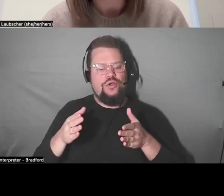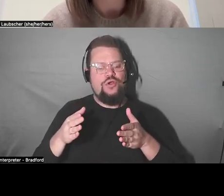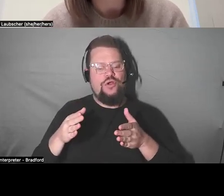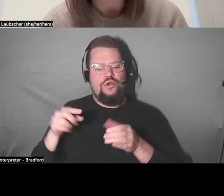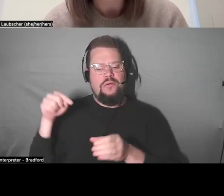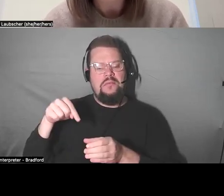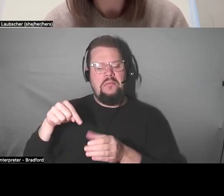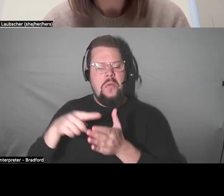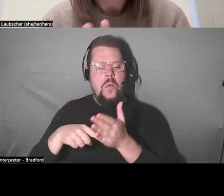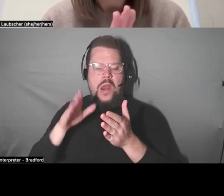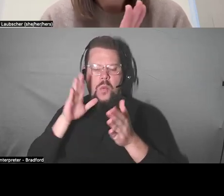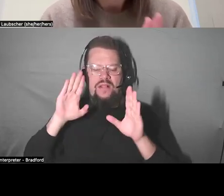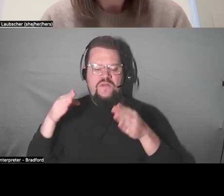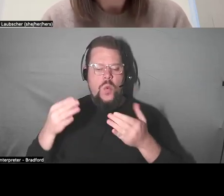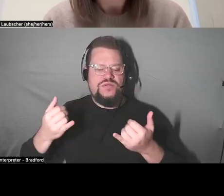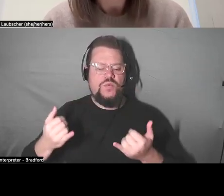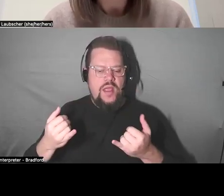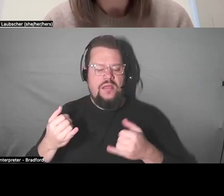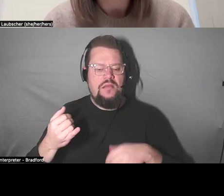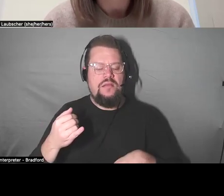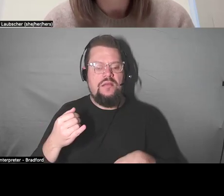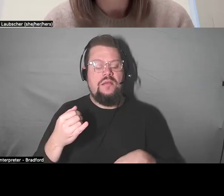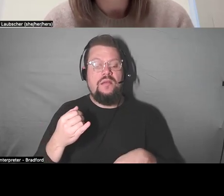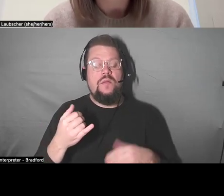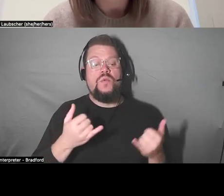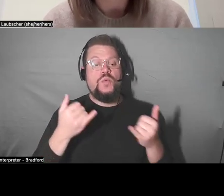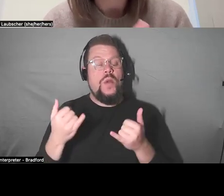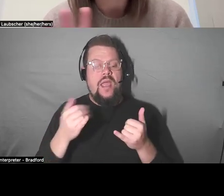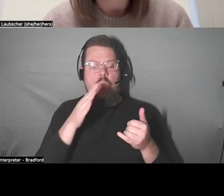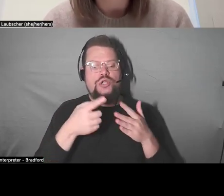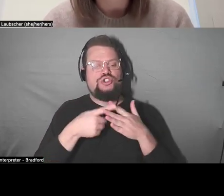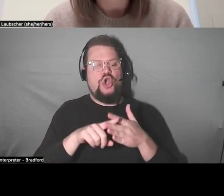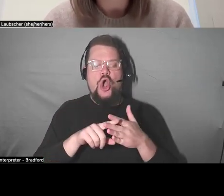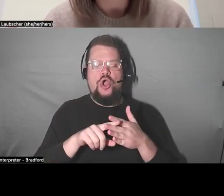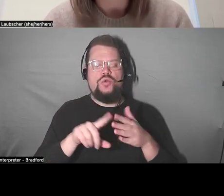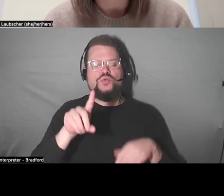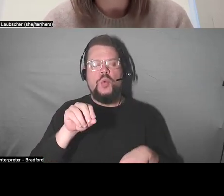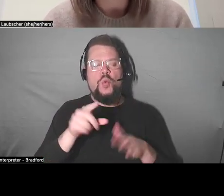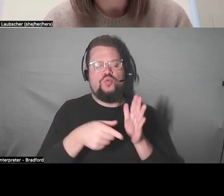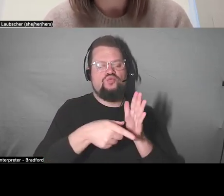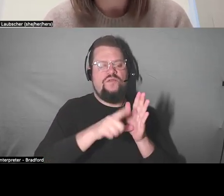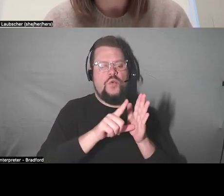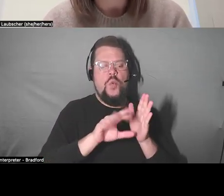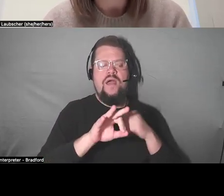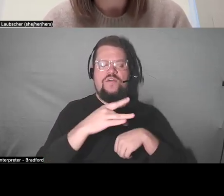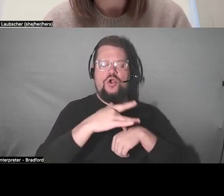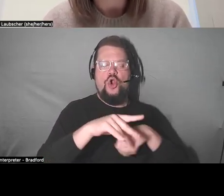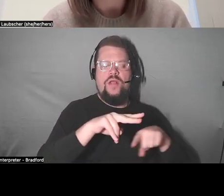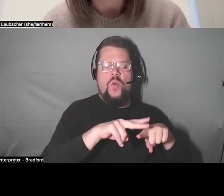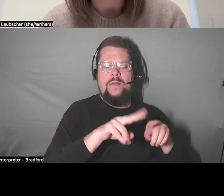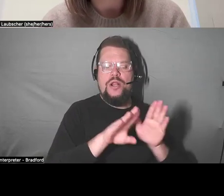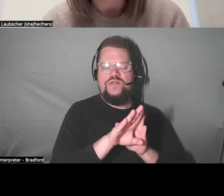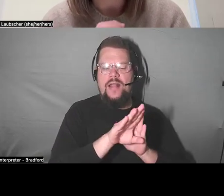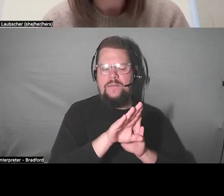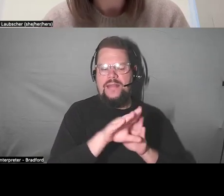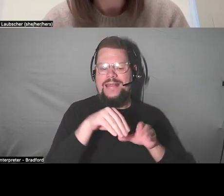be focusing on today, I'll start today's talk by doing just a quick little review of early vocabulary development in